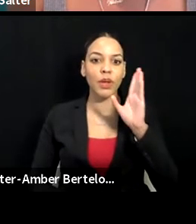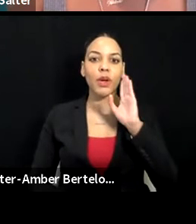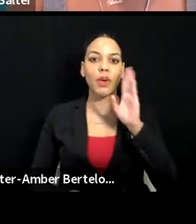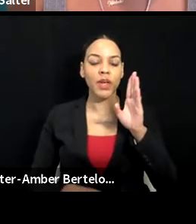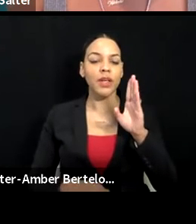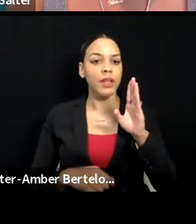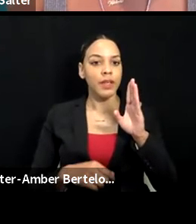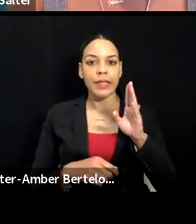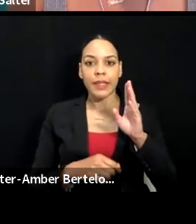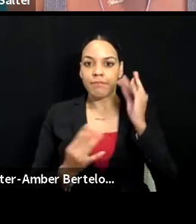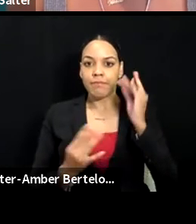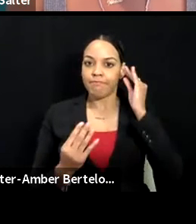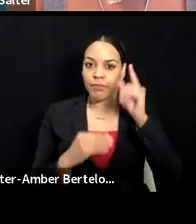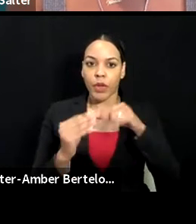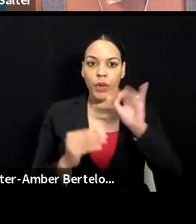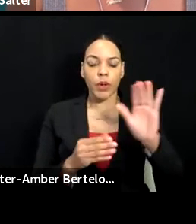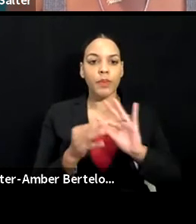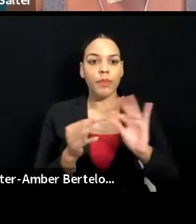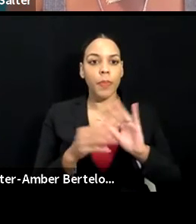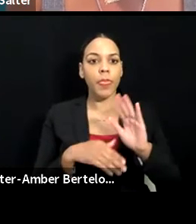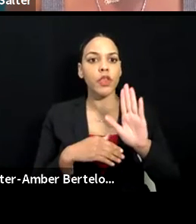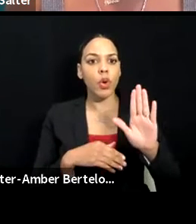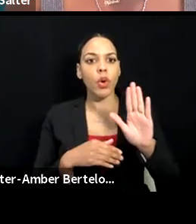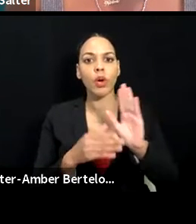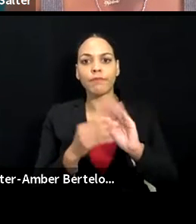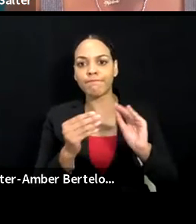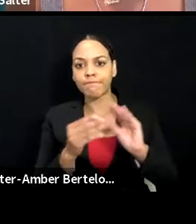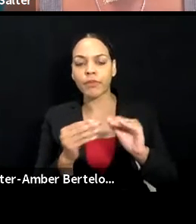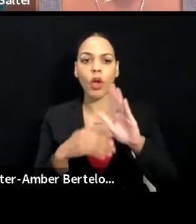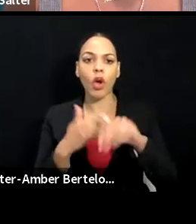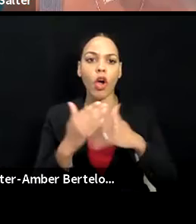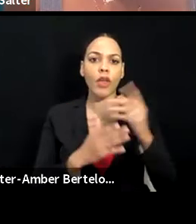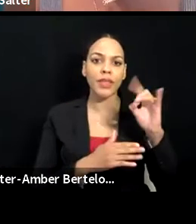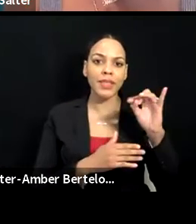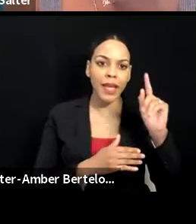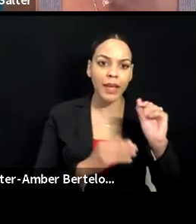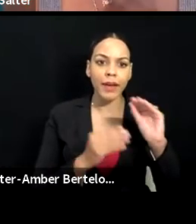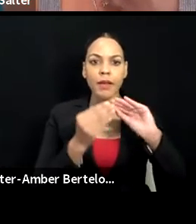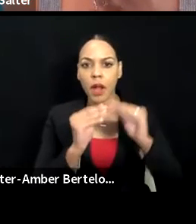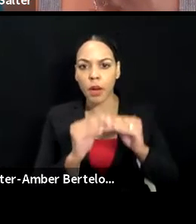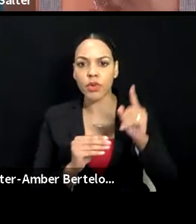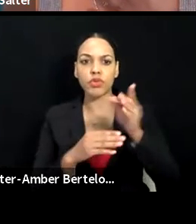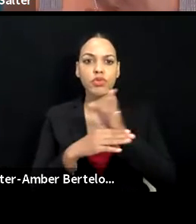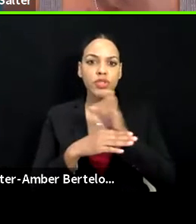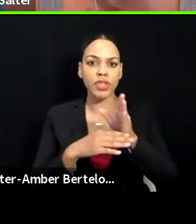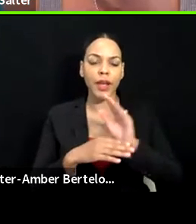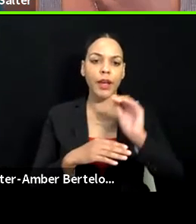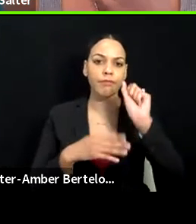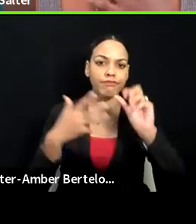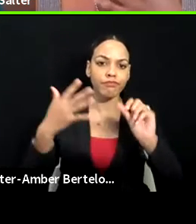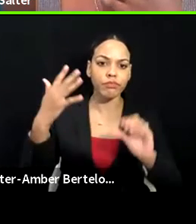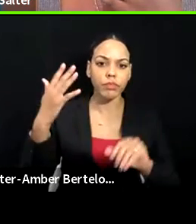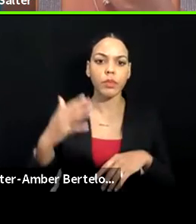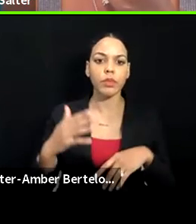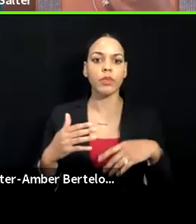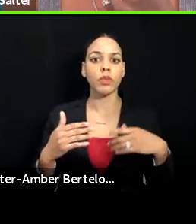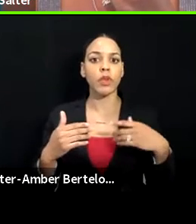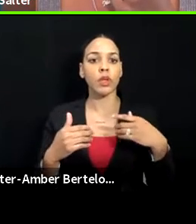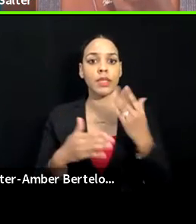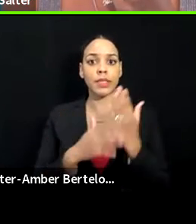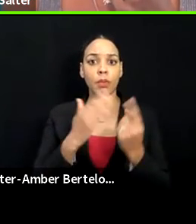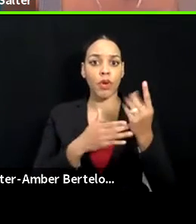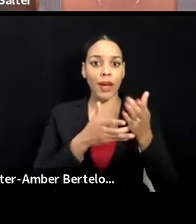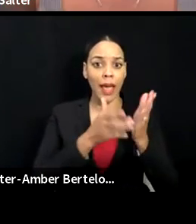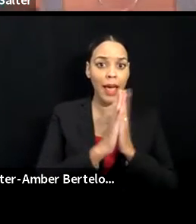Your remarks and all the data that you shared and everything that you shared, there's sort of been an ask for that to be dropped into